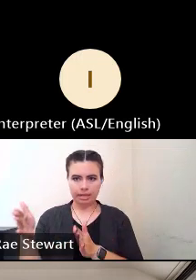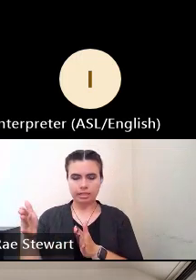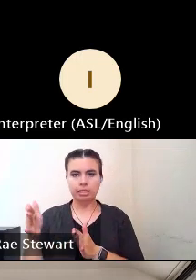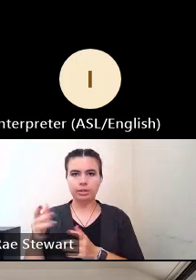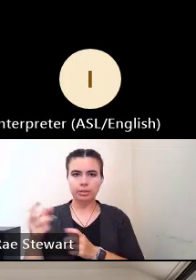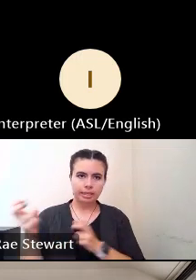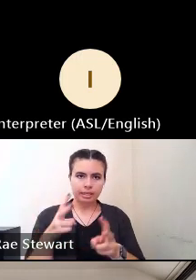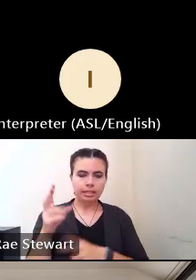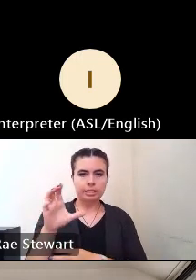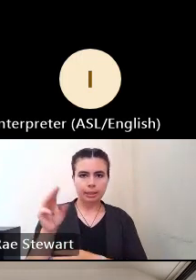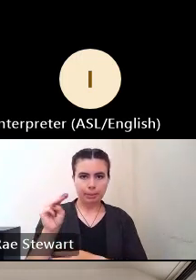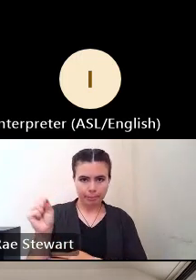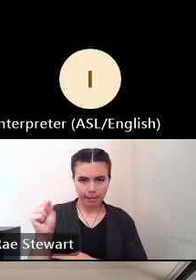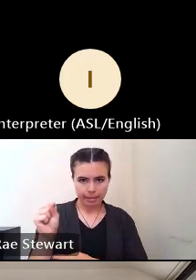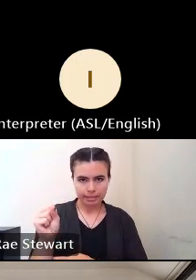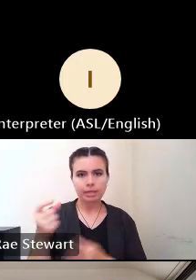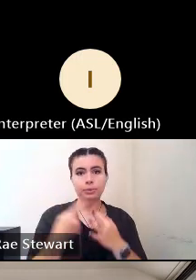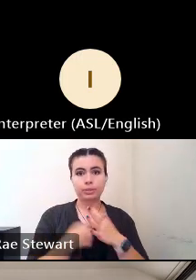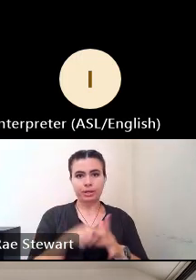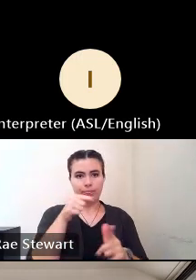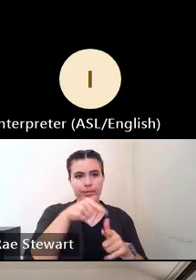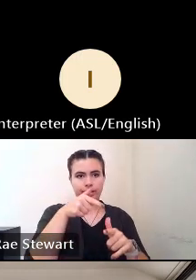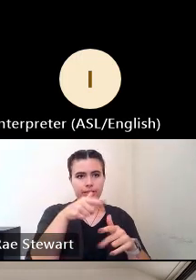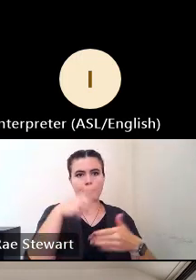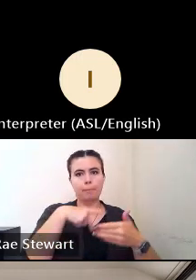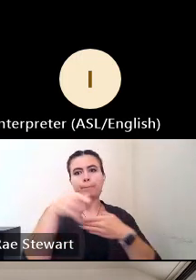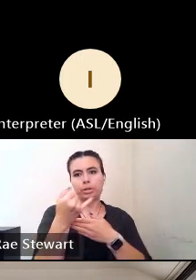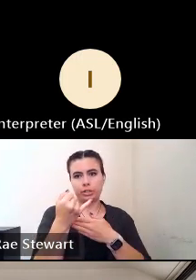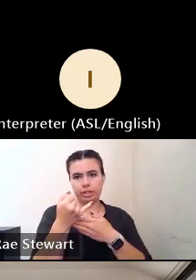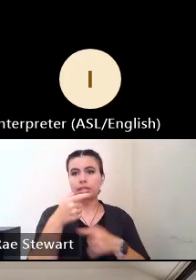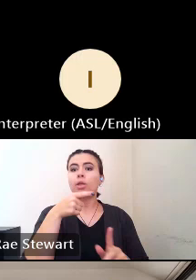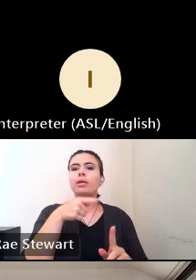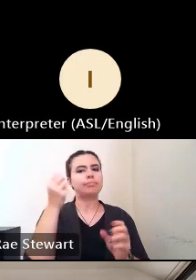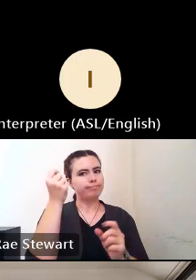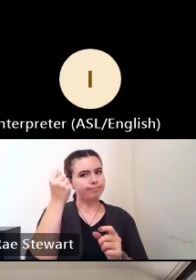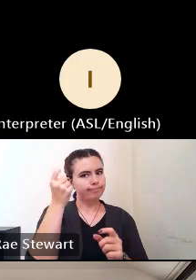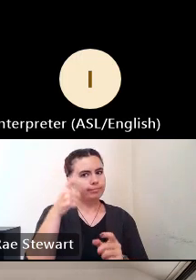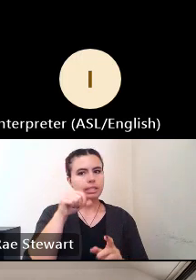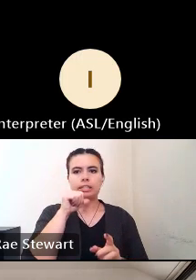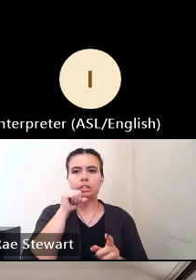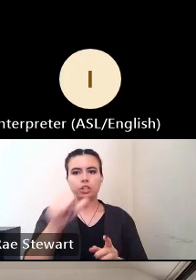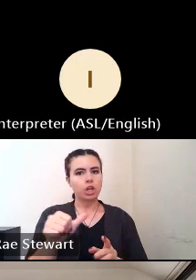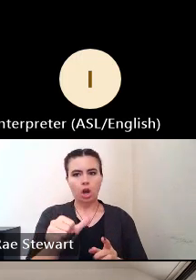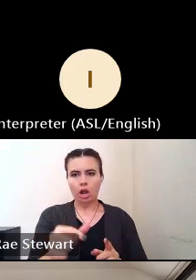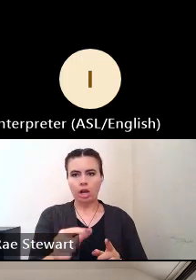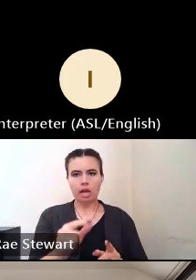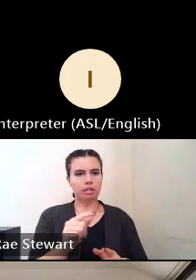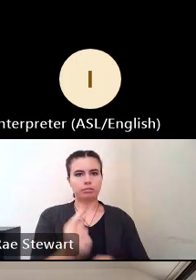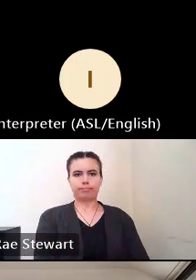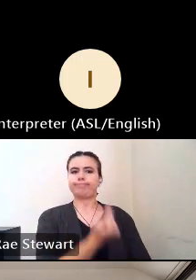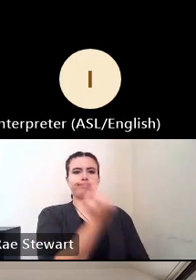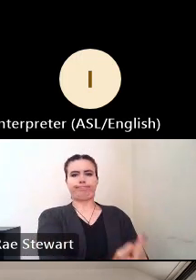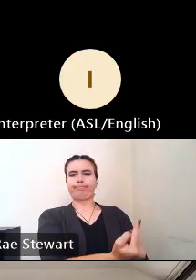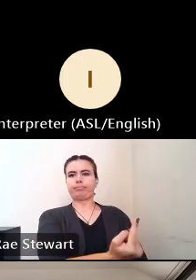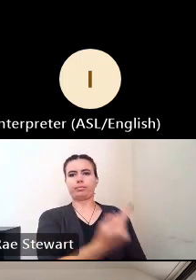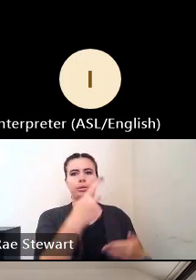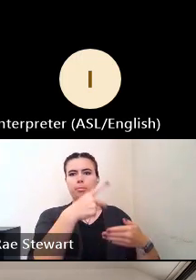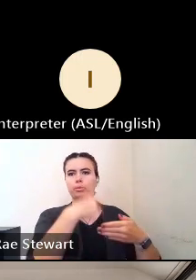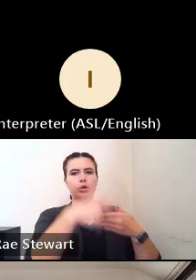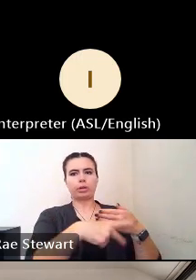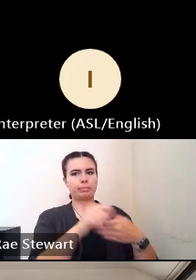13 initiatives. These initiatives are not standalone programs. I want to make sure that this is very clear. They're grouped and aligned under the